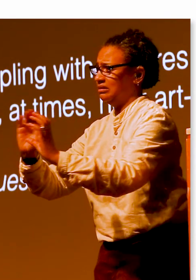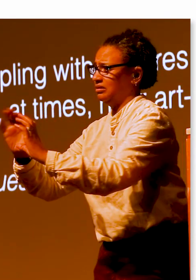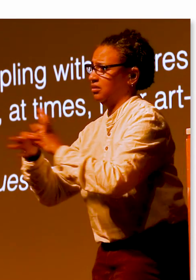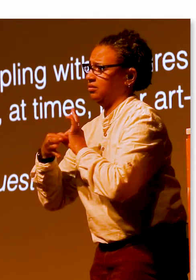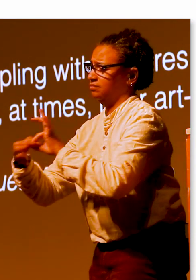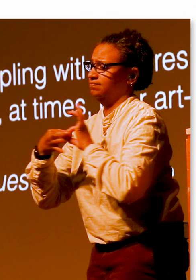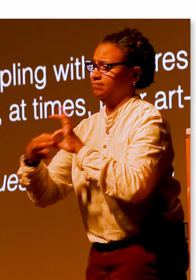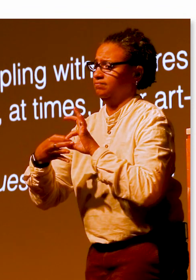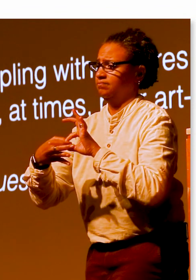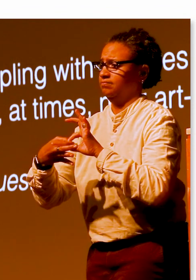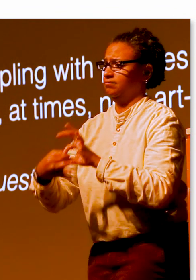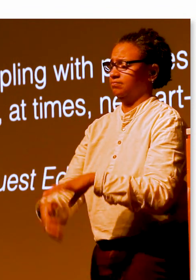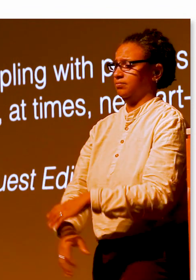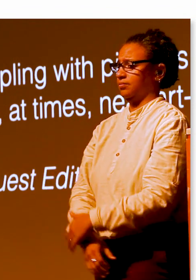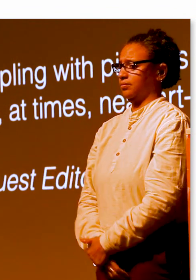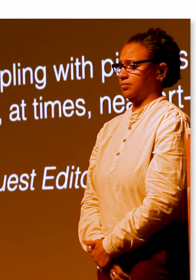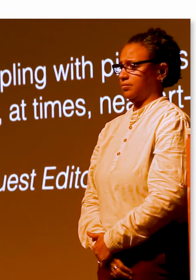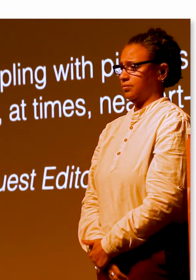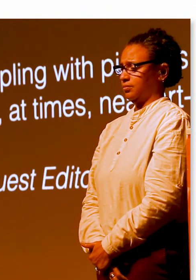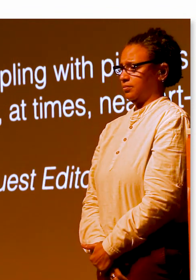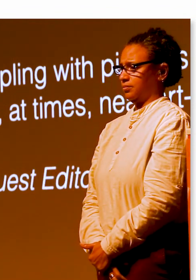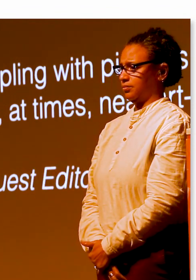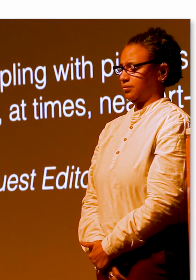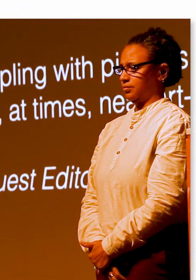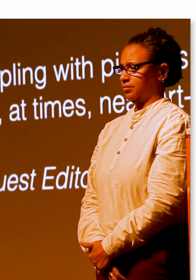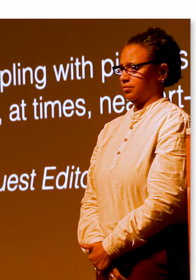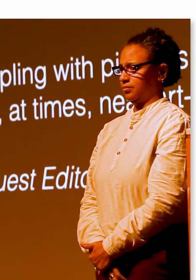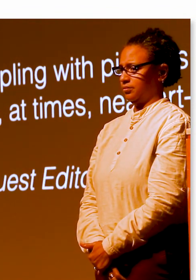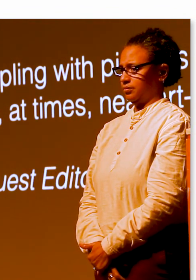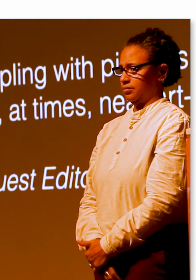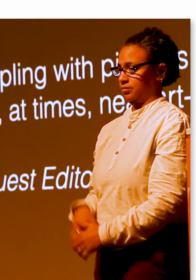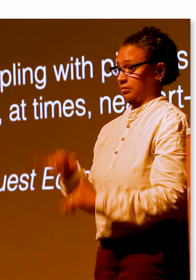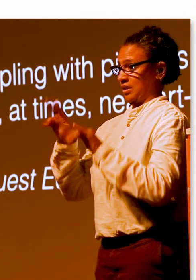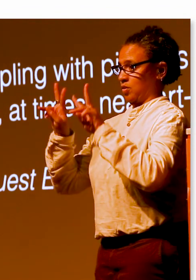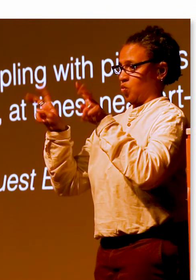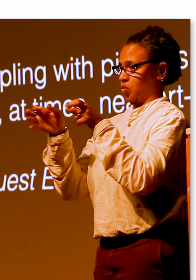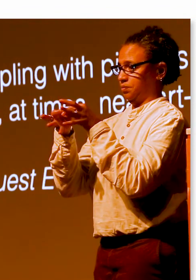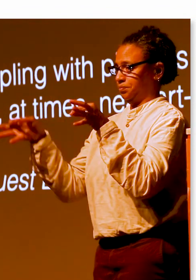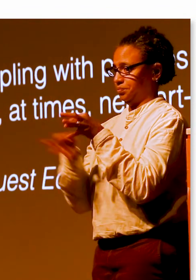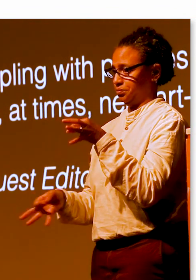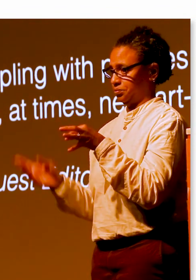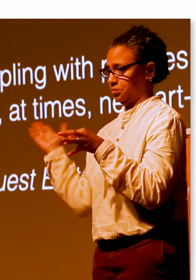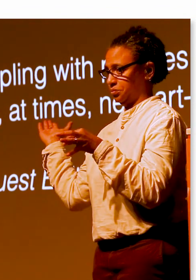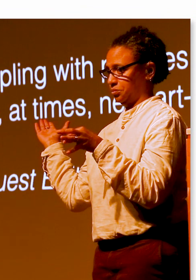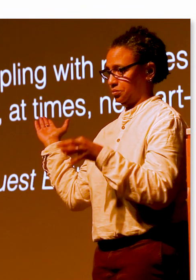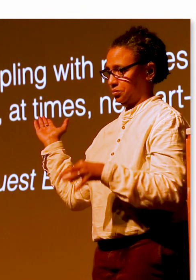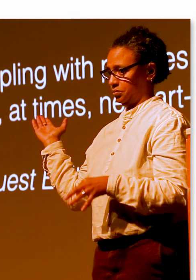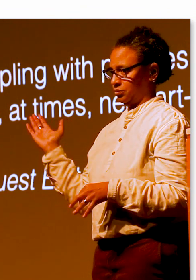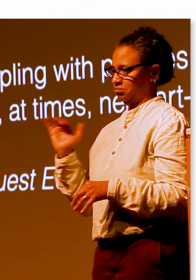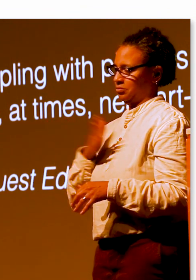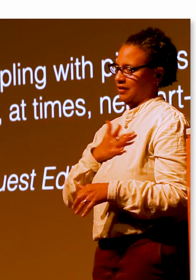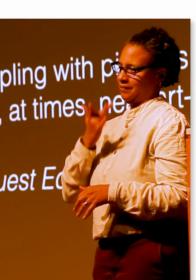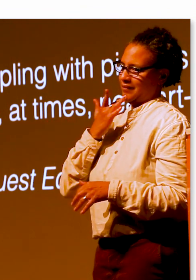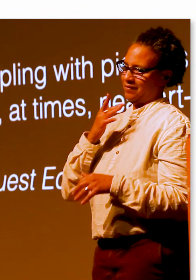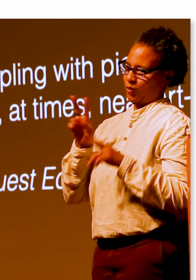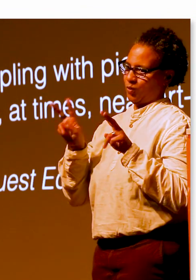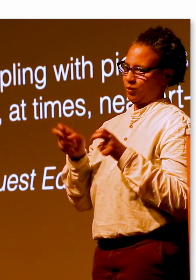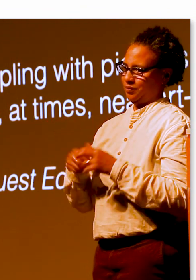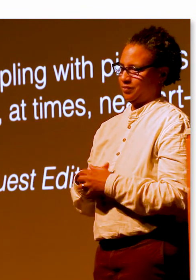And so this quote is by my favorite person, one of my favorite people, Sarah Lewis,